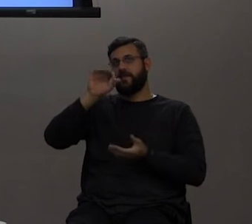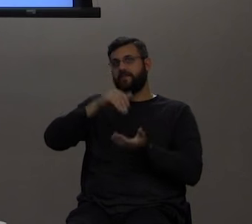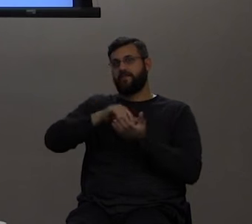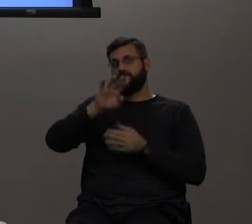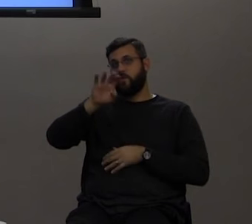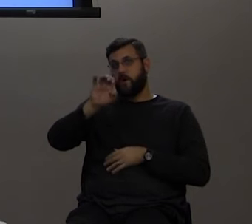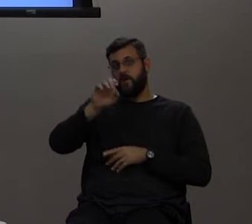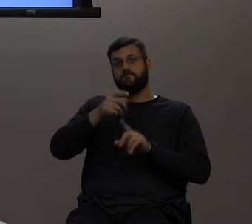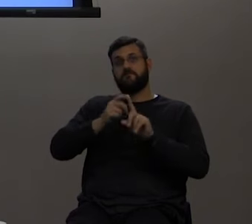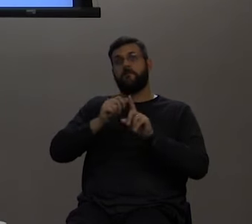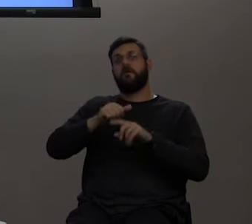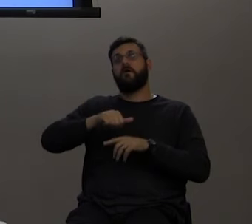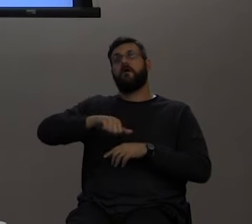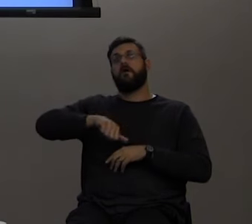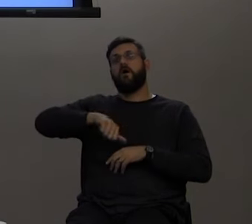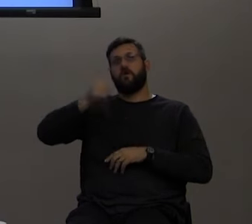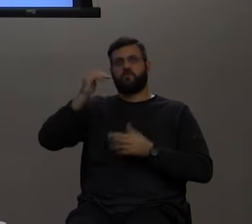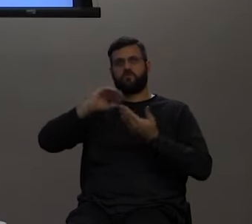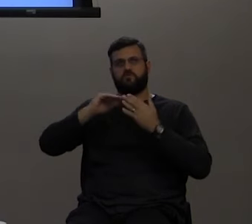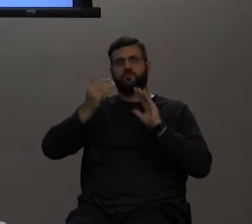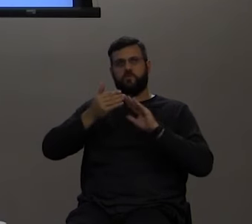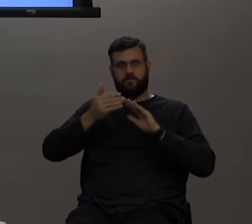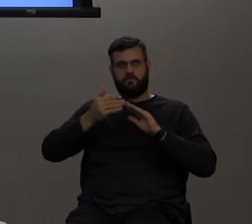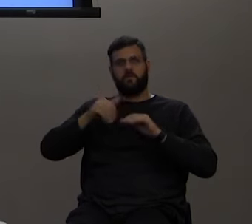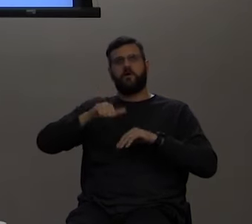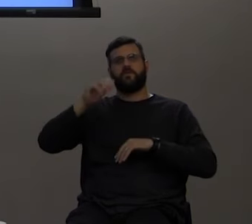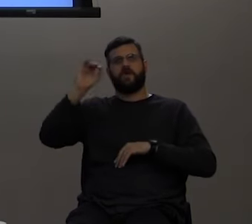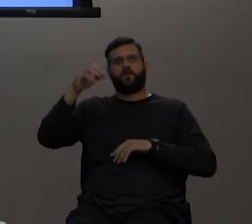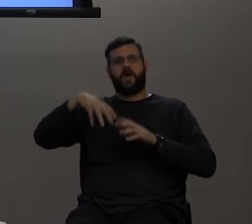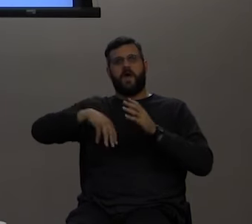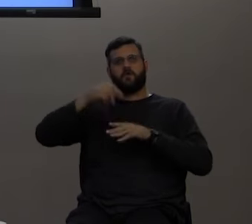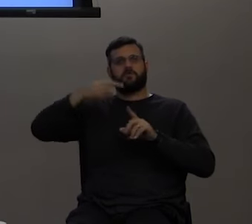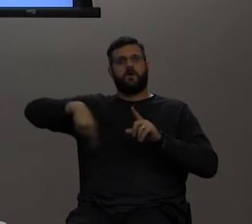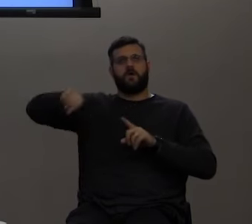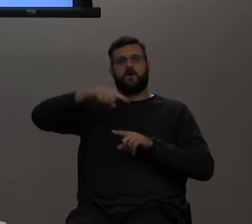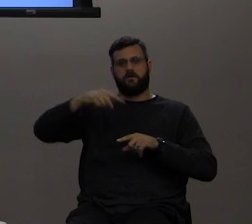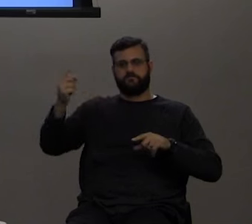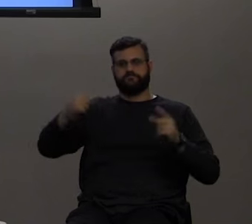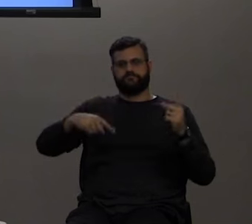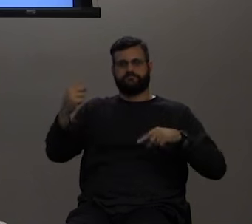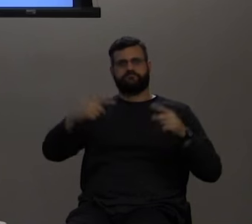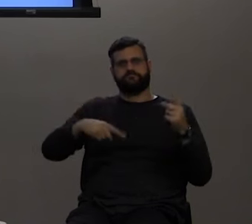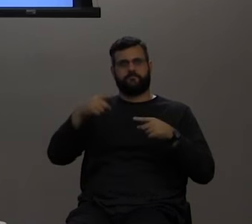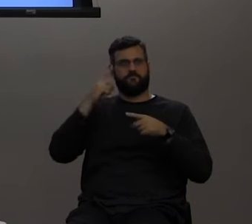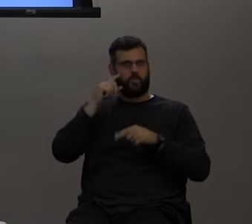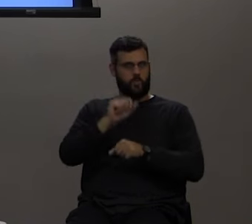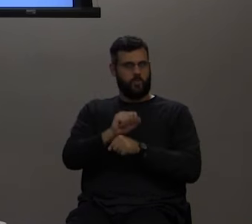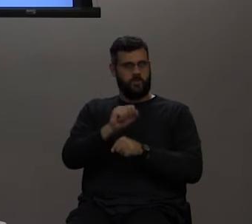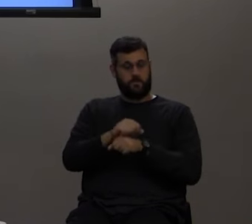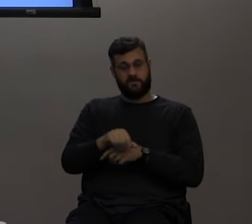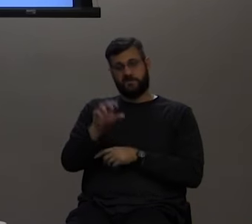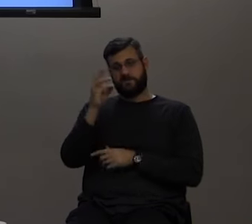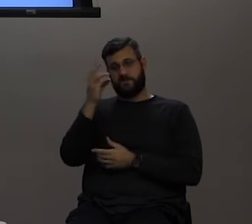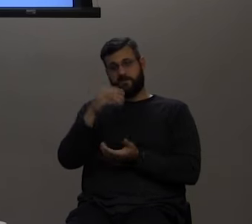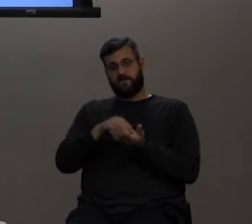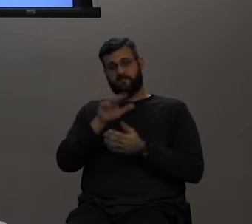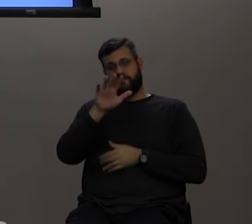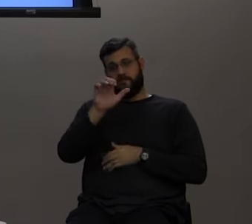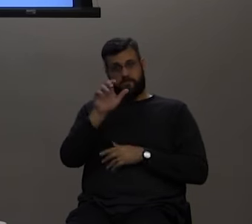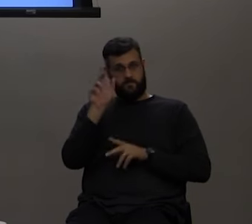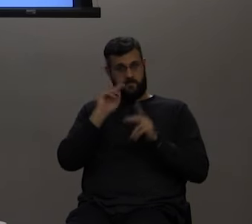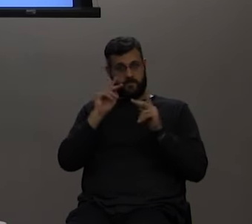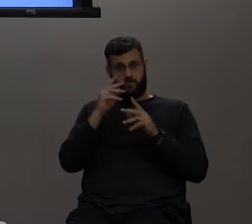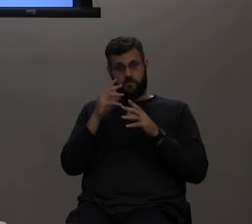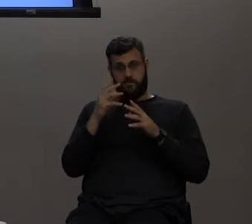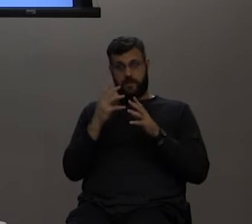9,400 come in from communities and counties outside the county, while about 6,500 actually leave